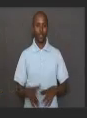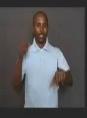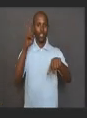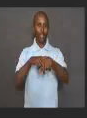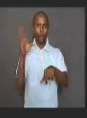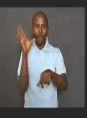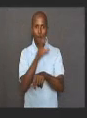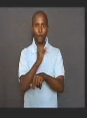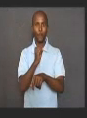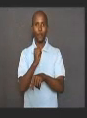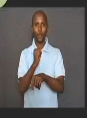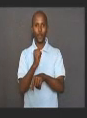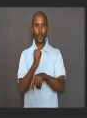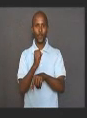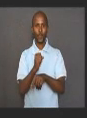Time's up.